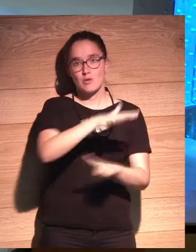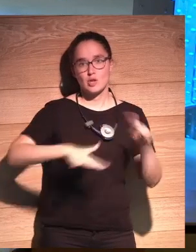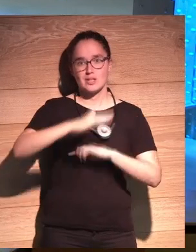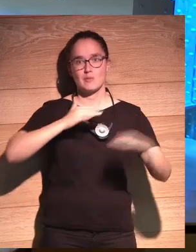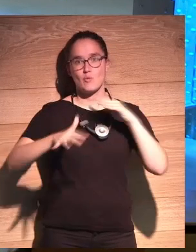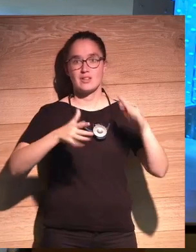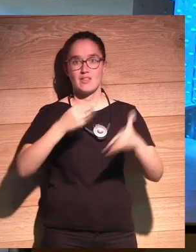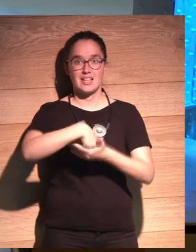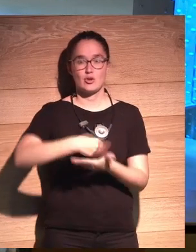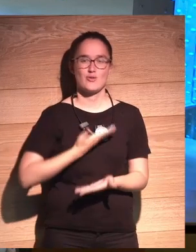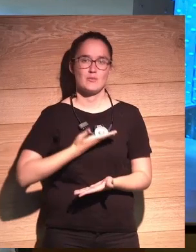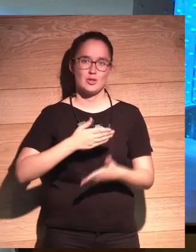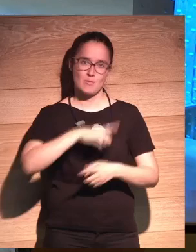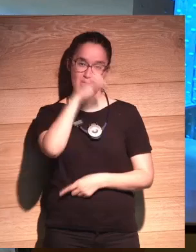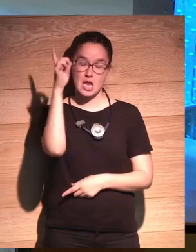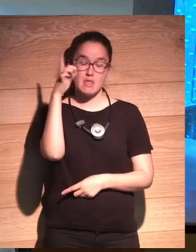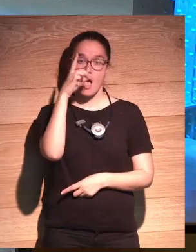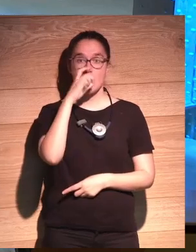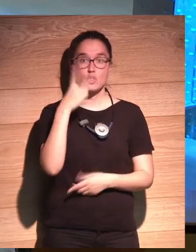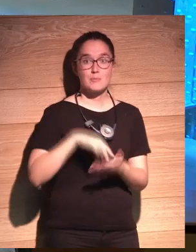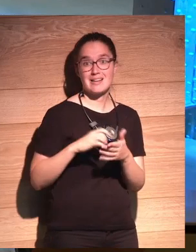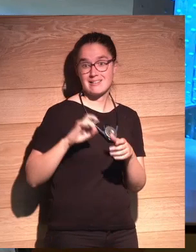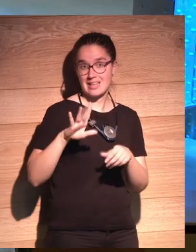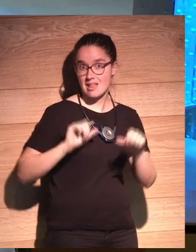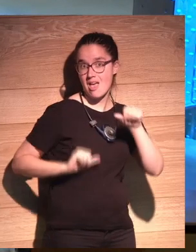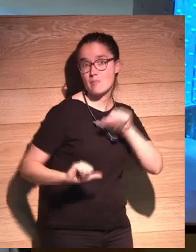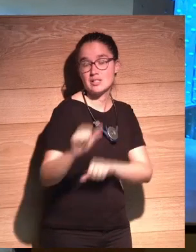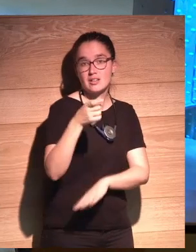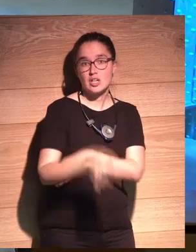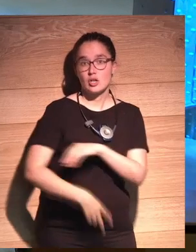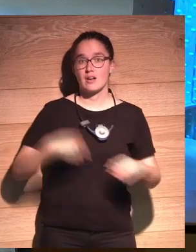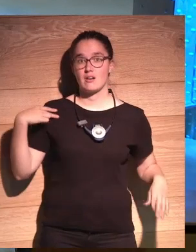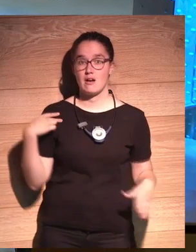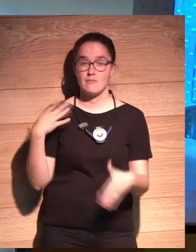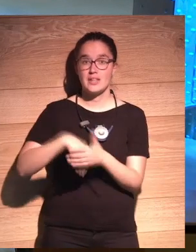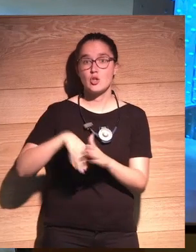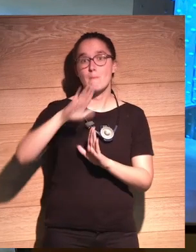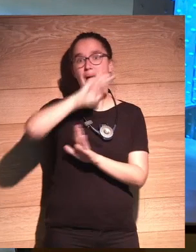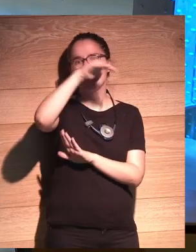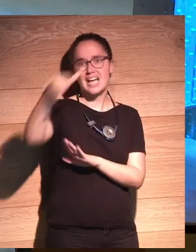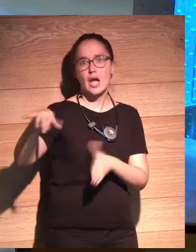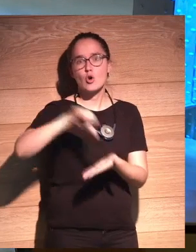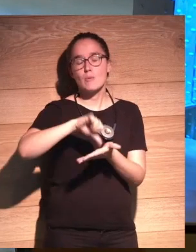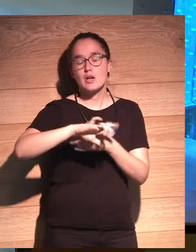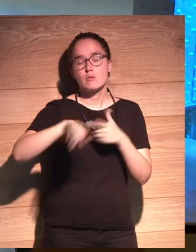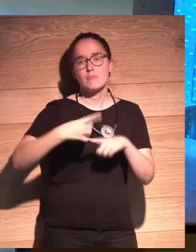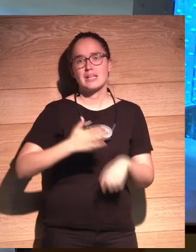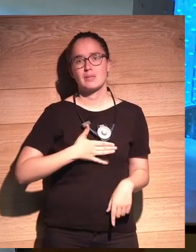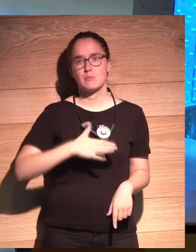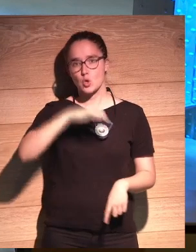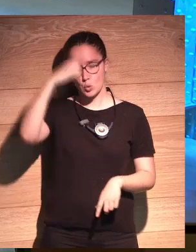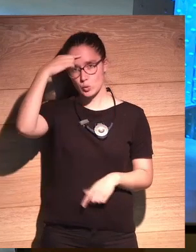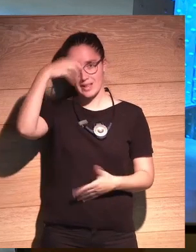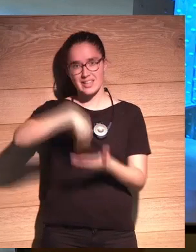she managed the education department for sustainable development of the City Council of Madrid, and since 2015 she's